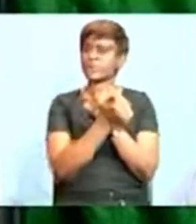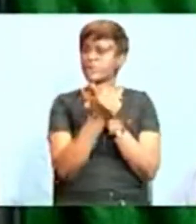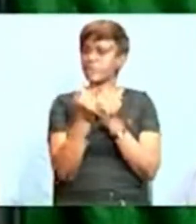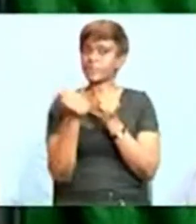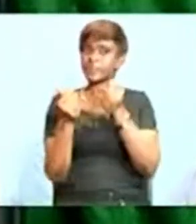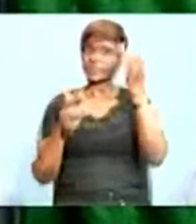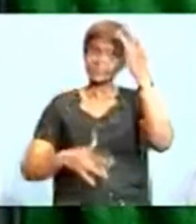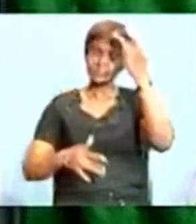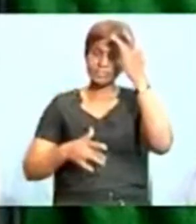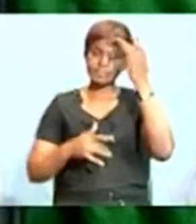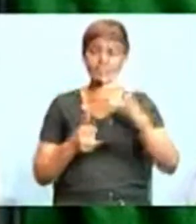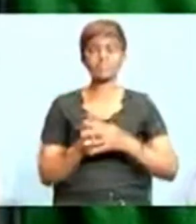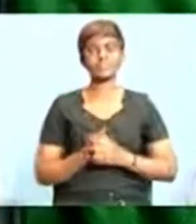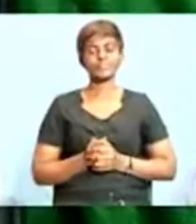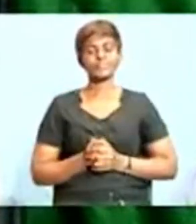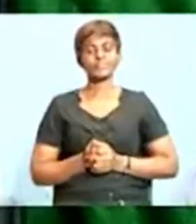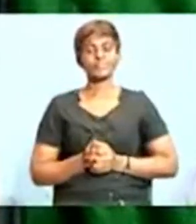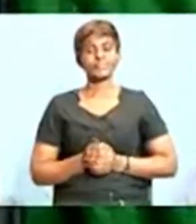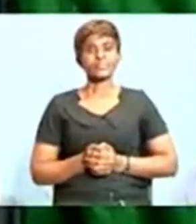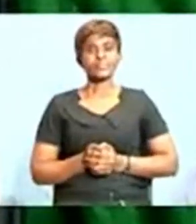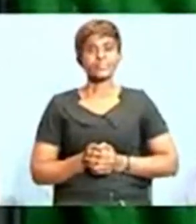others.